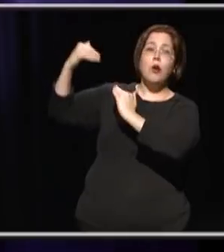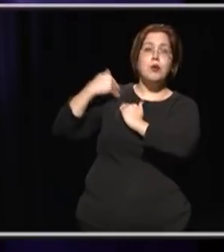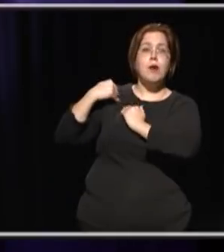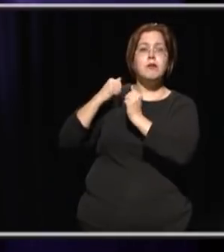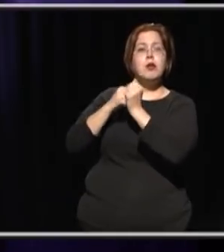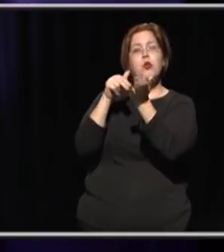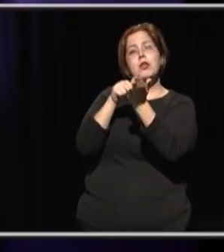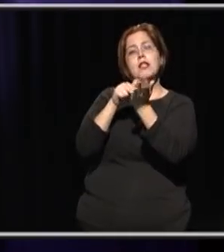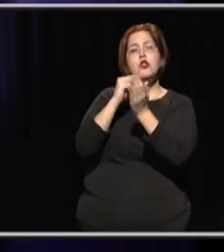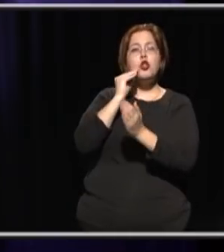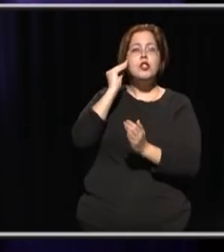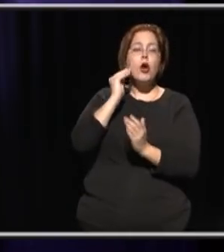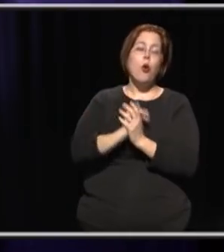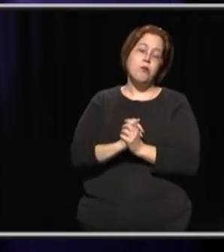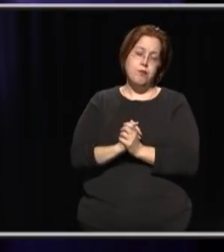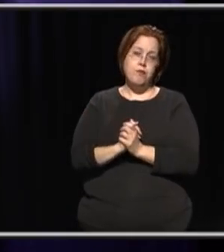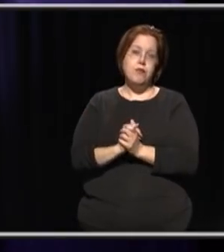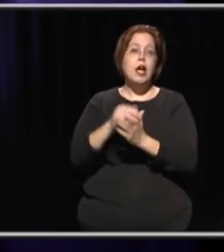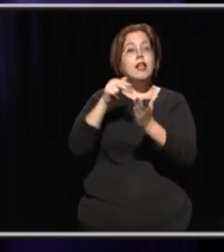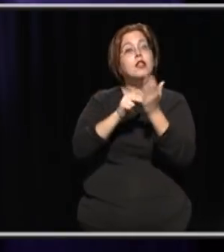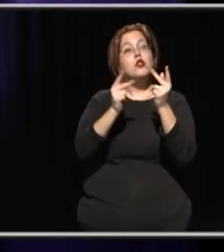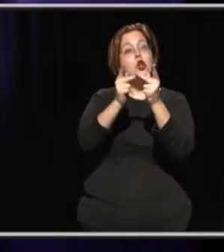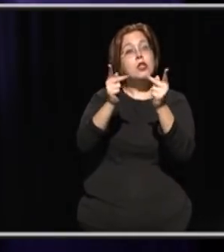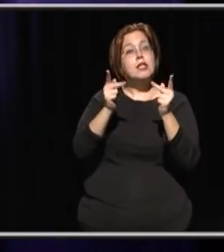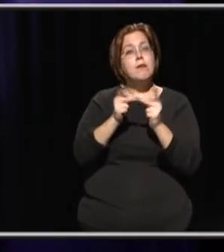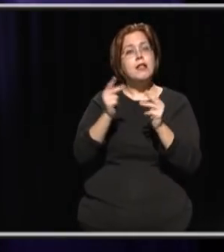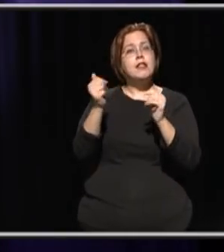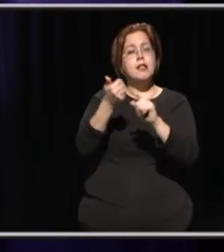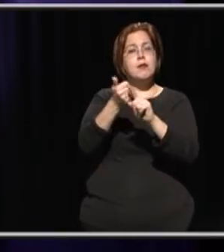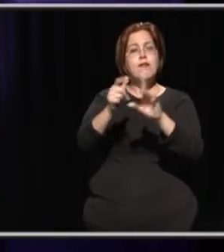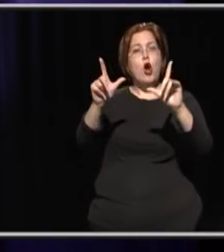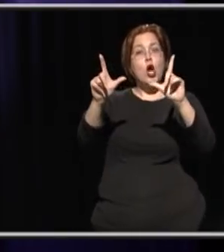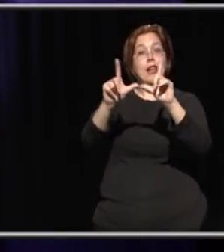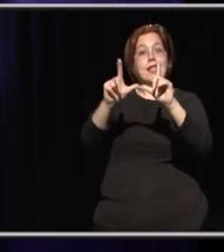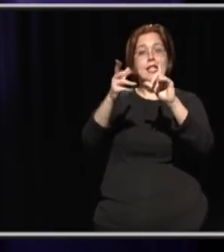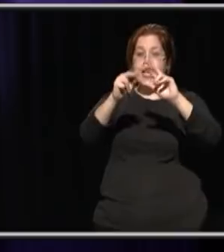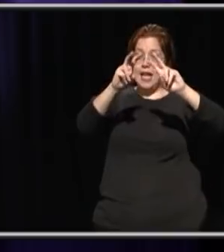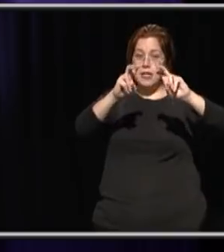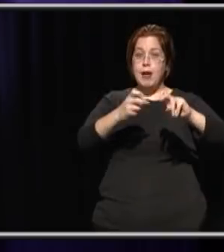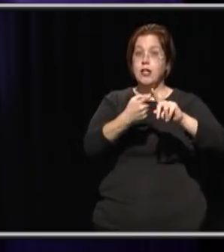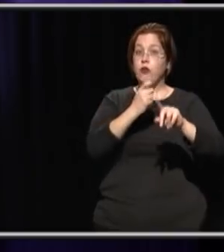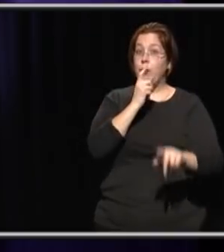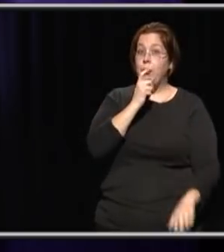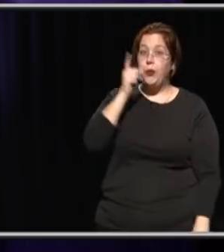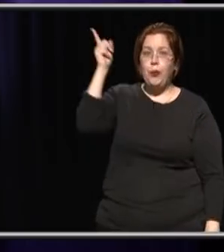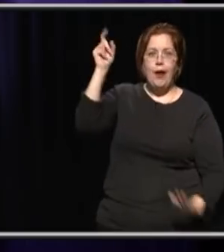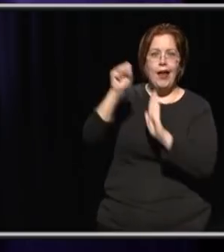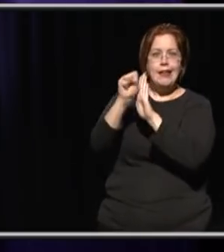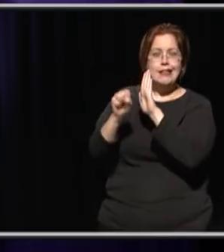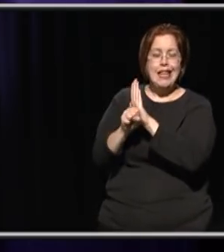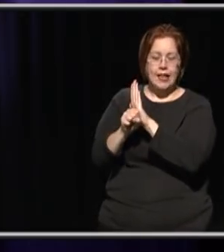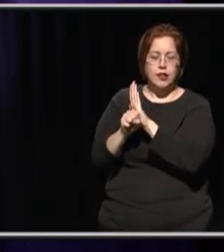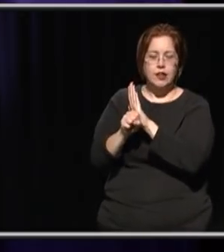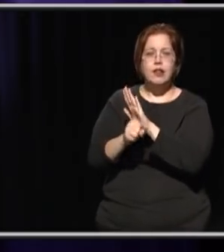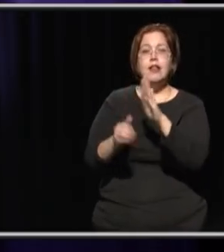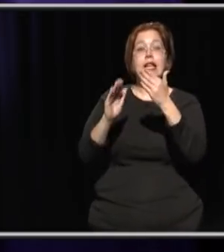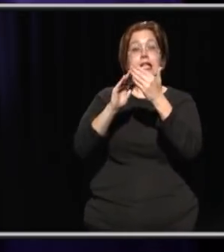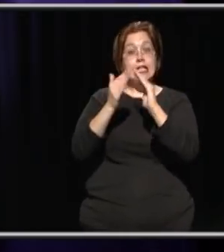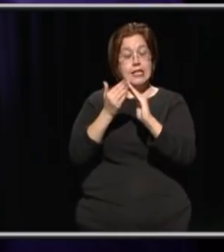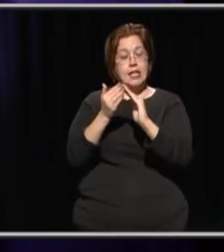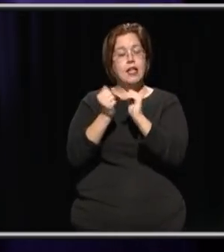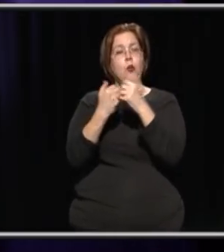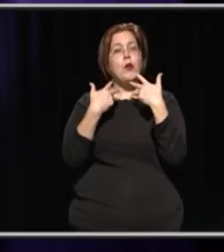nursing facilities. These nursing facilities are licensed and inspected by the state. The city, through its